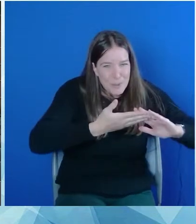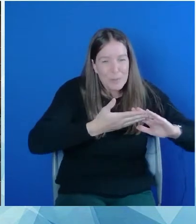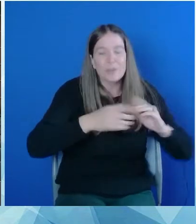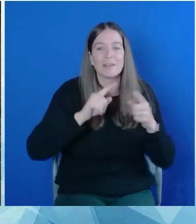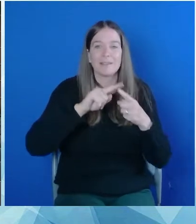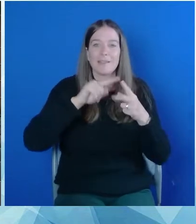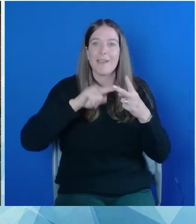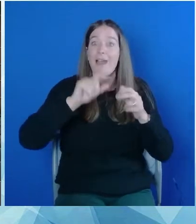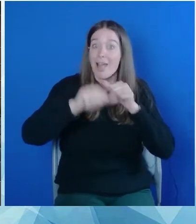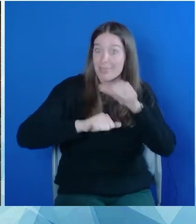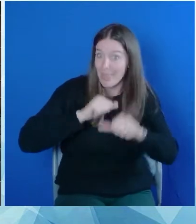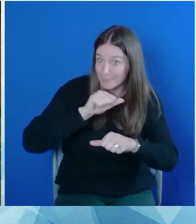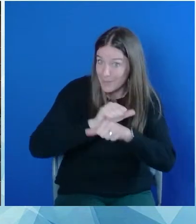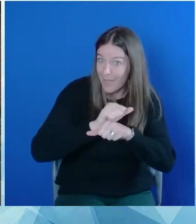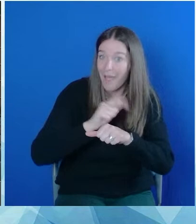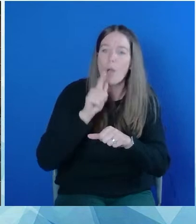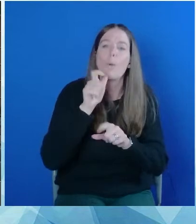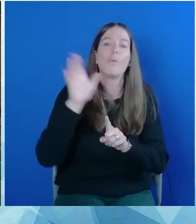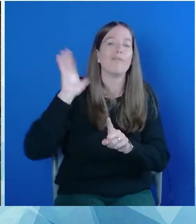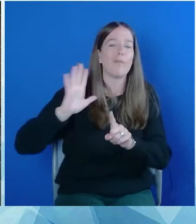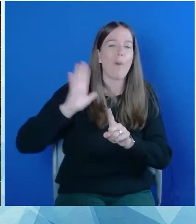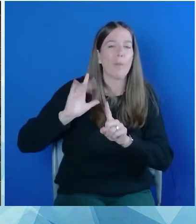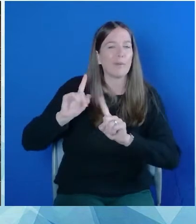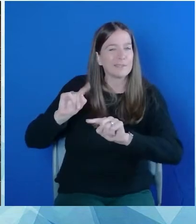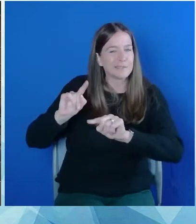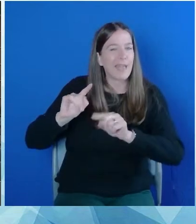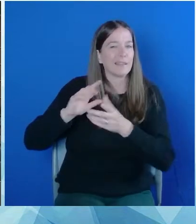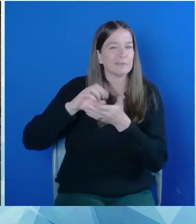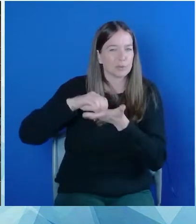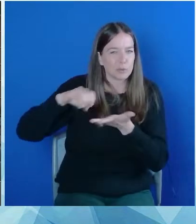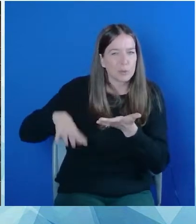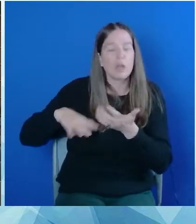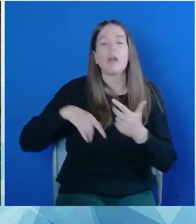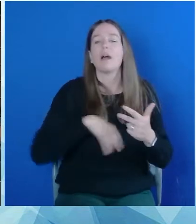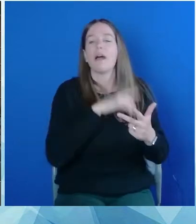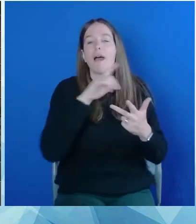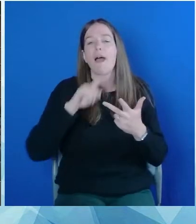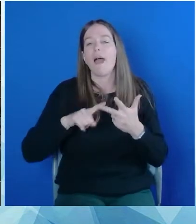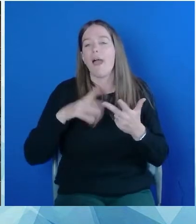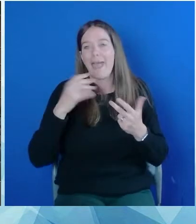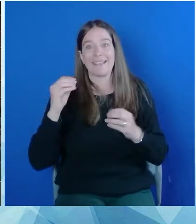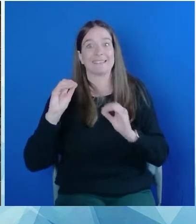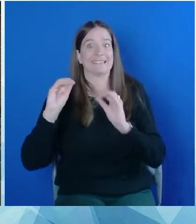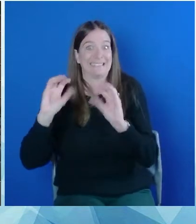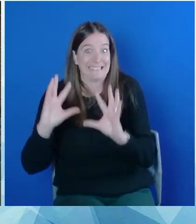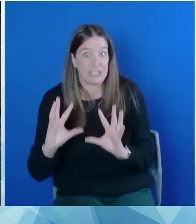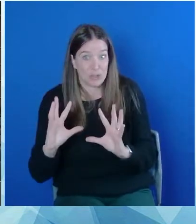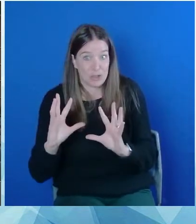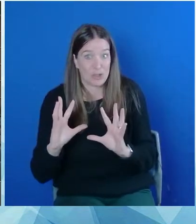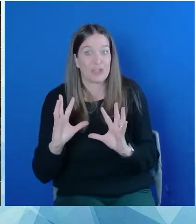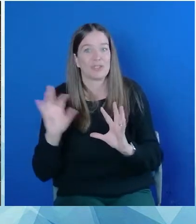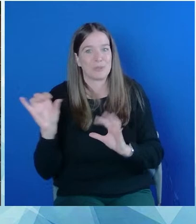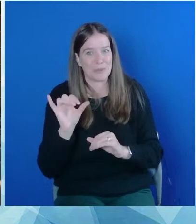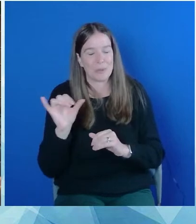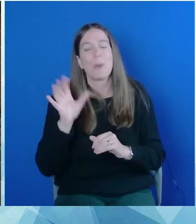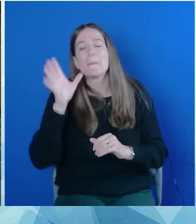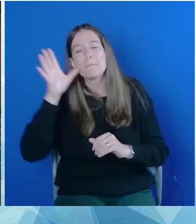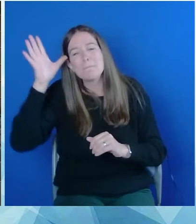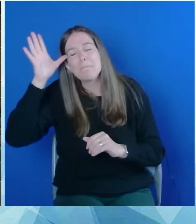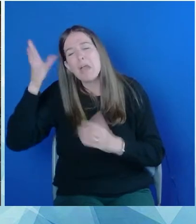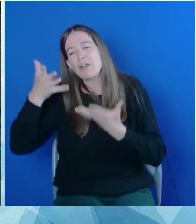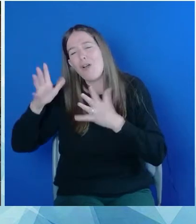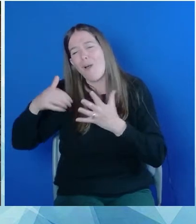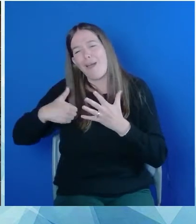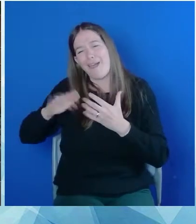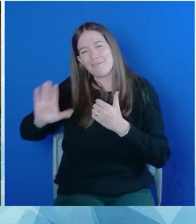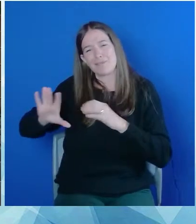before, and former teachers. Parents, I'm hoping, already have a focus group as well. But we would